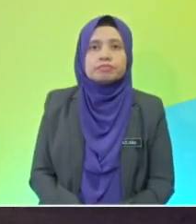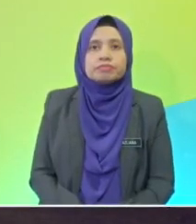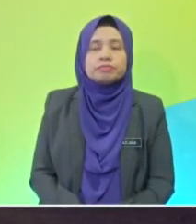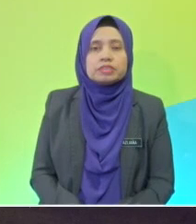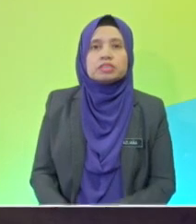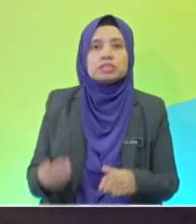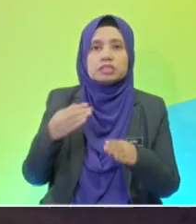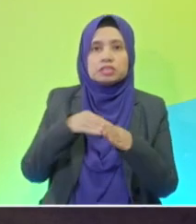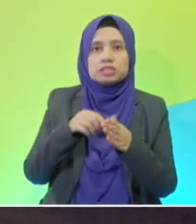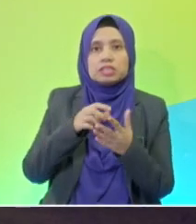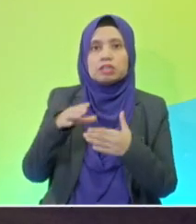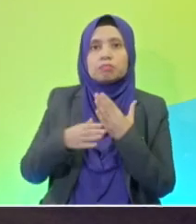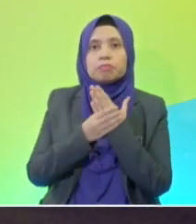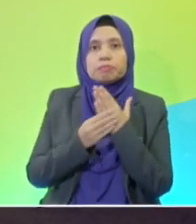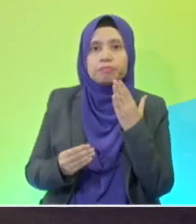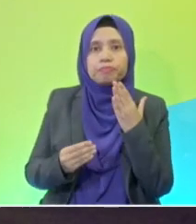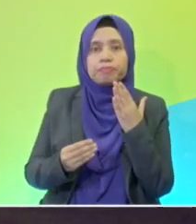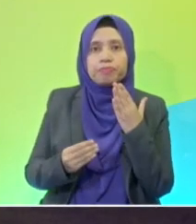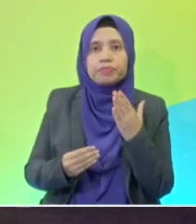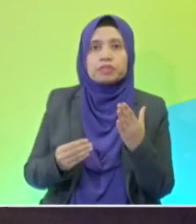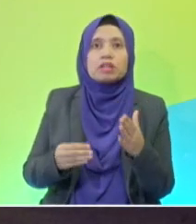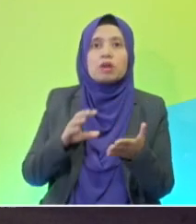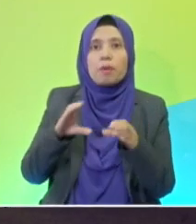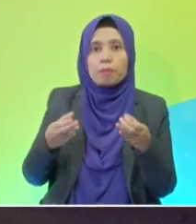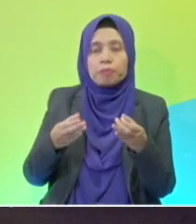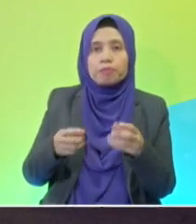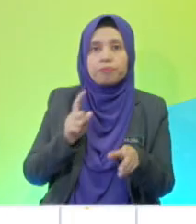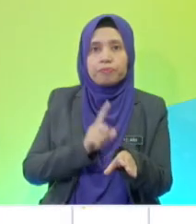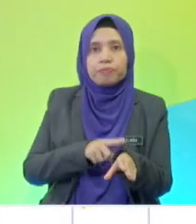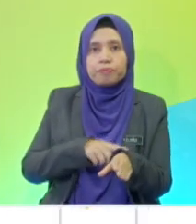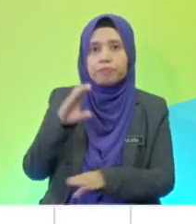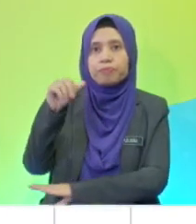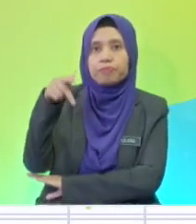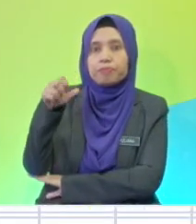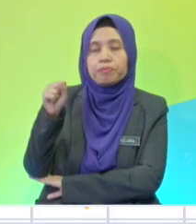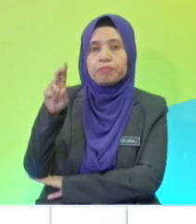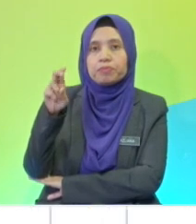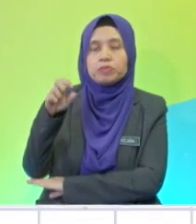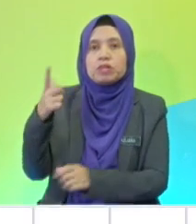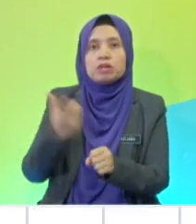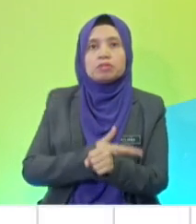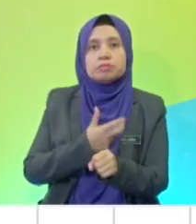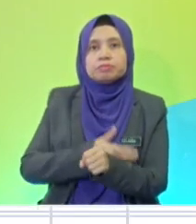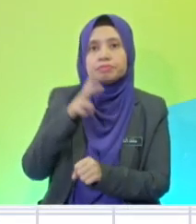Integrated skills. Making a time capsule. Exercise 3.